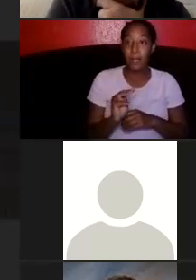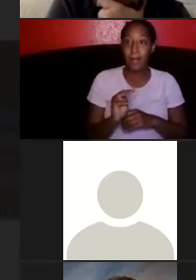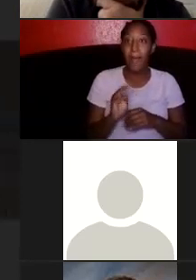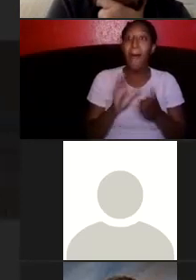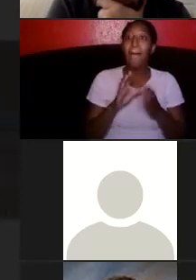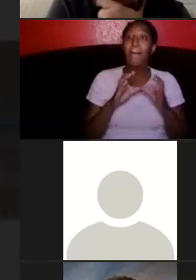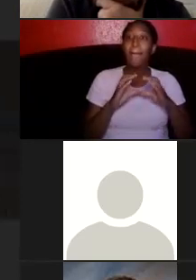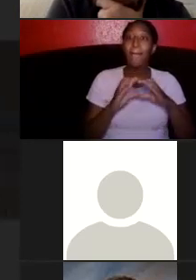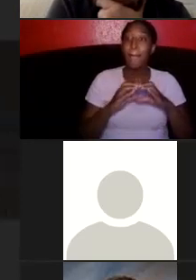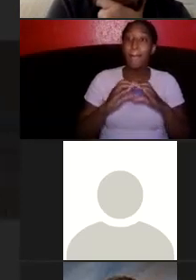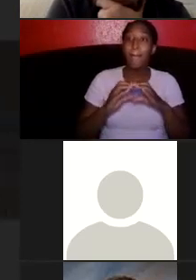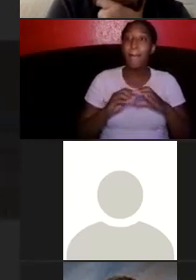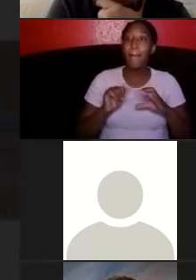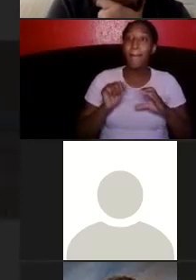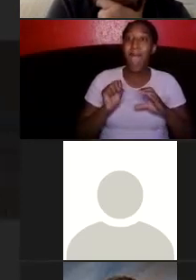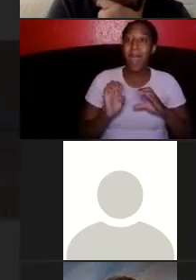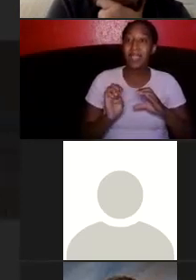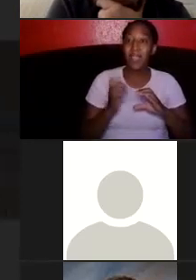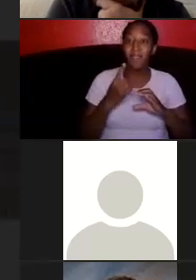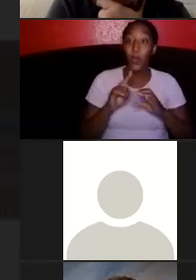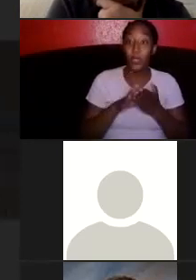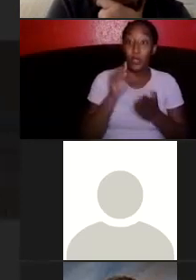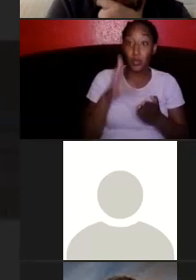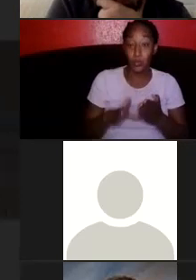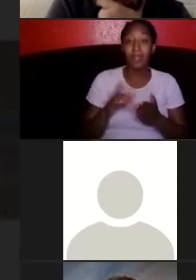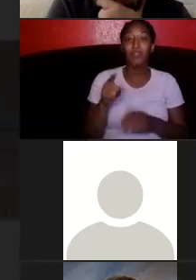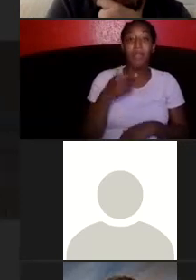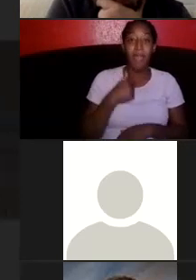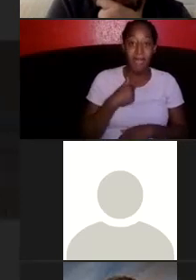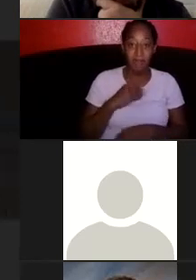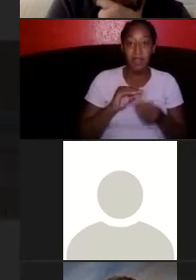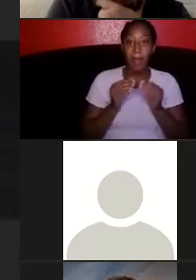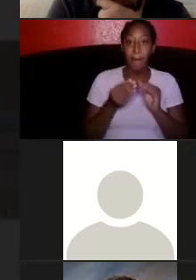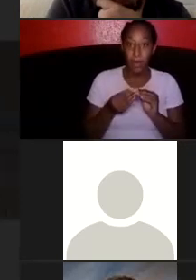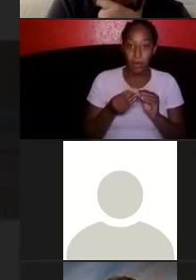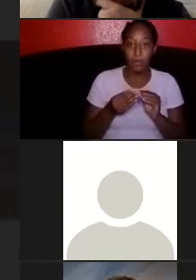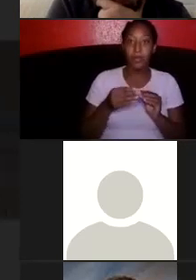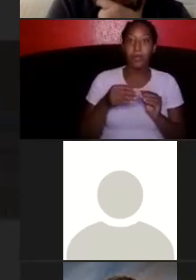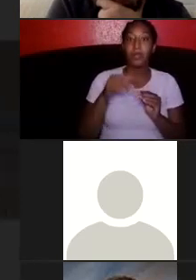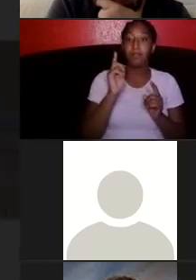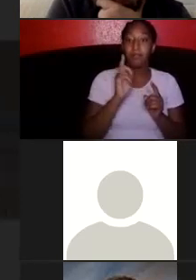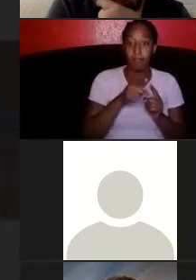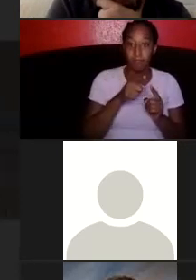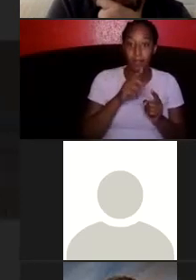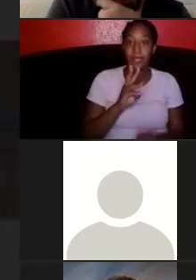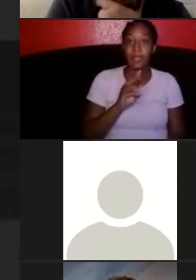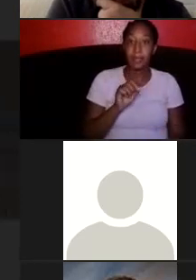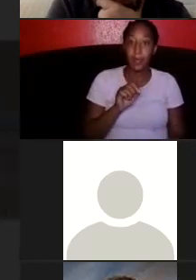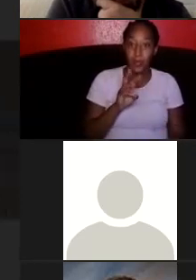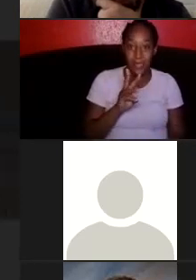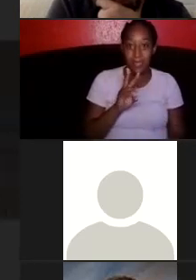our numbers: 6.673, 5.98, 70, 6.39